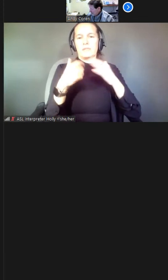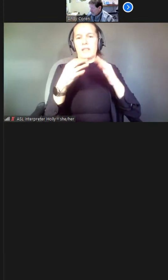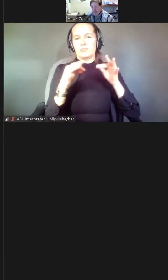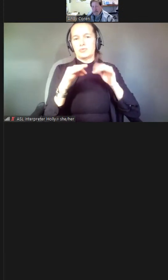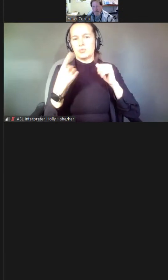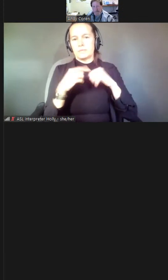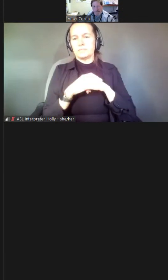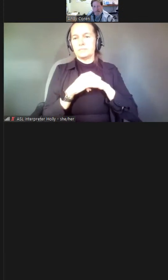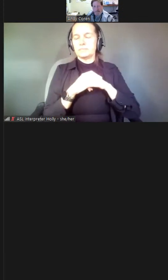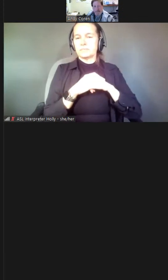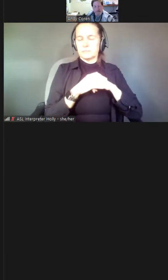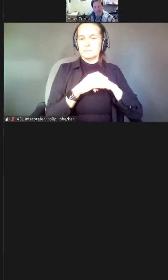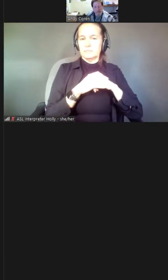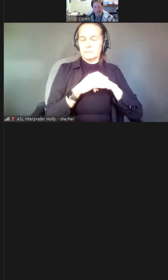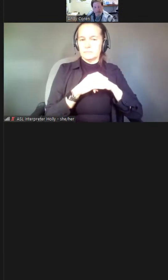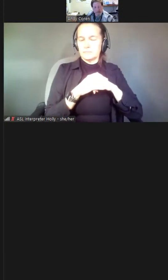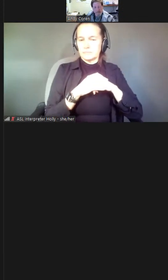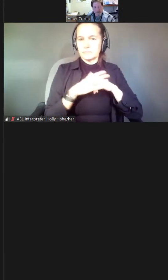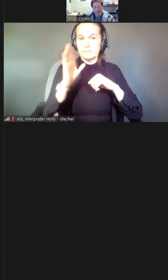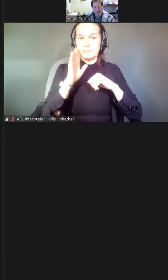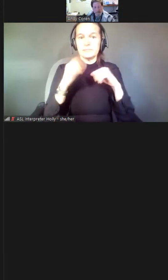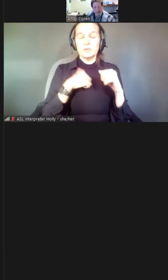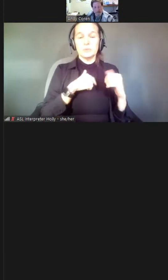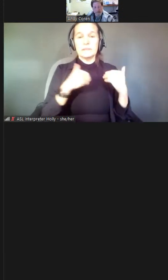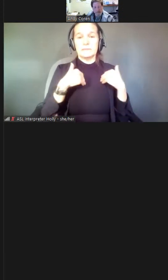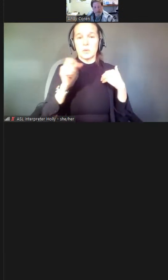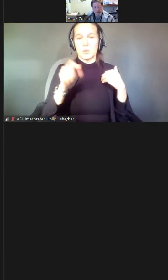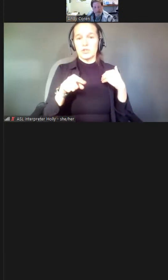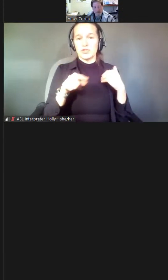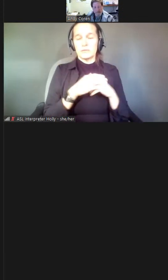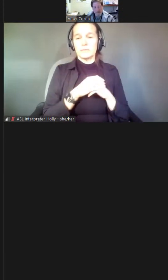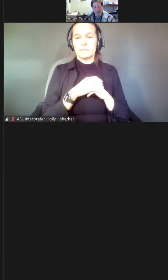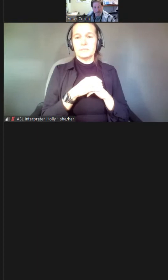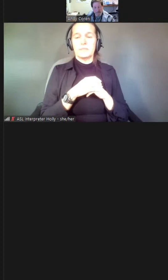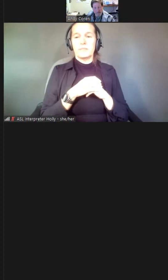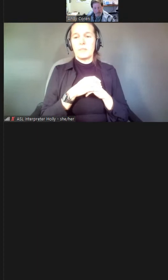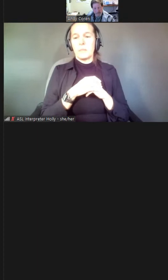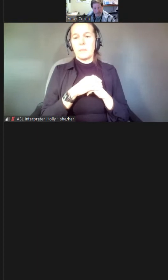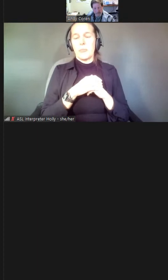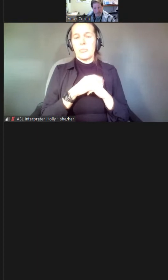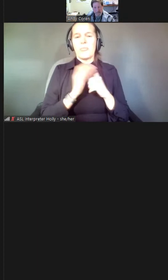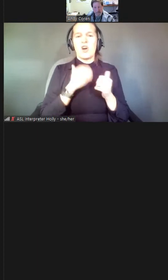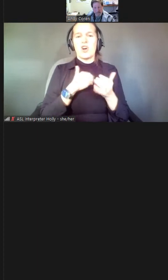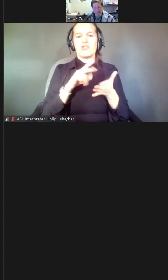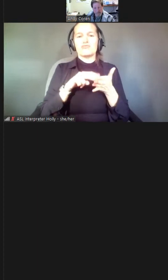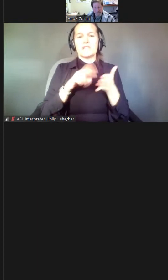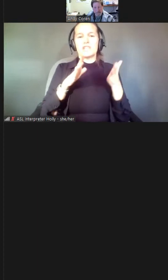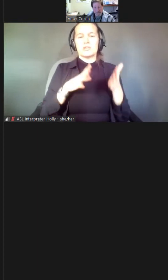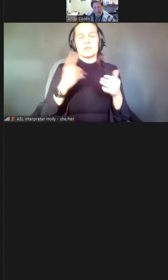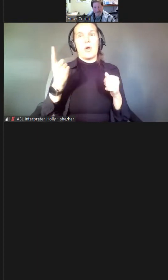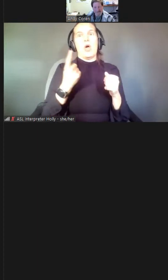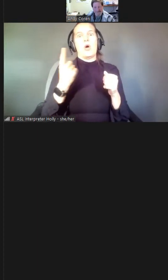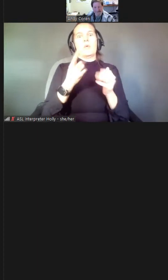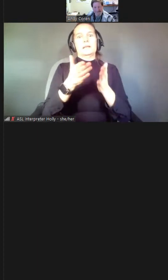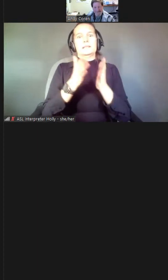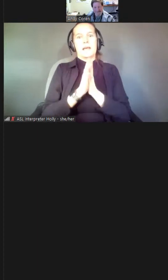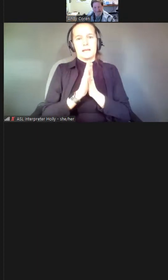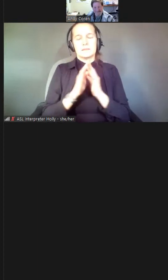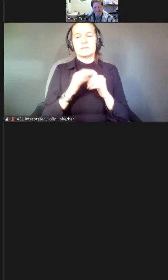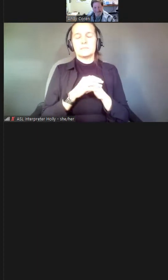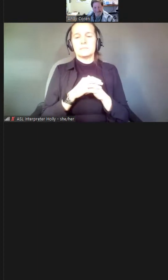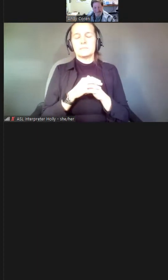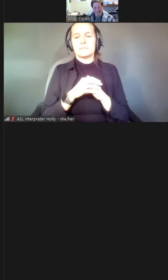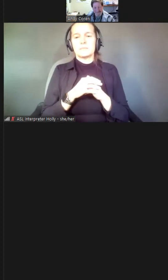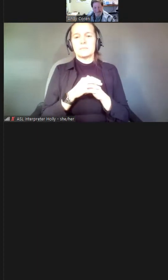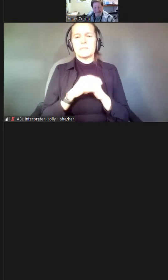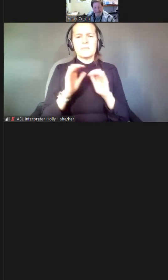Hi. We have a question that our audience always ask. How long